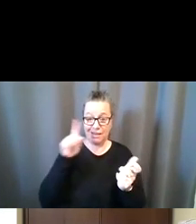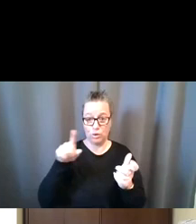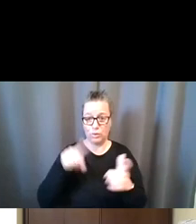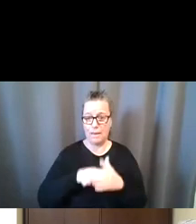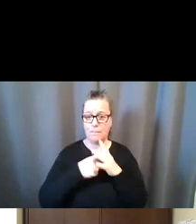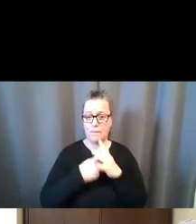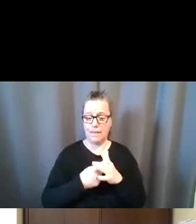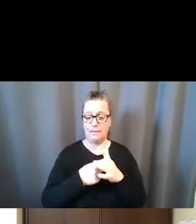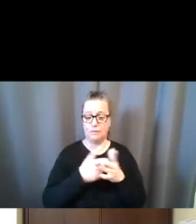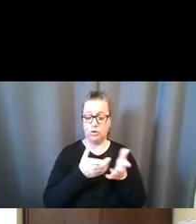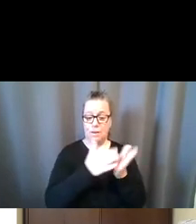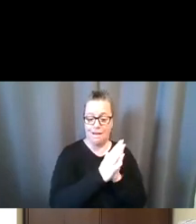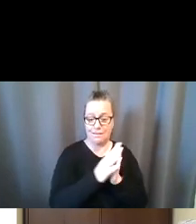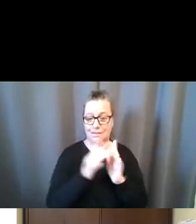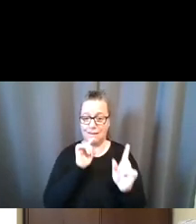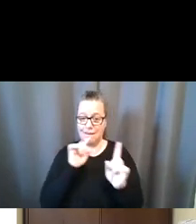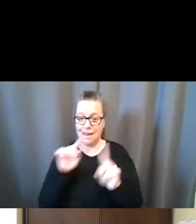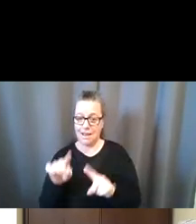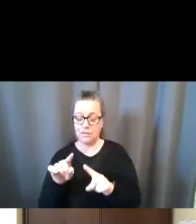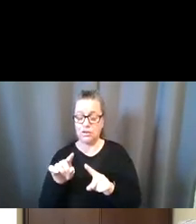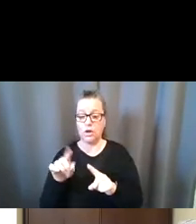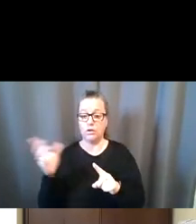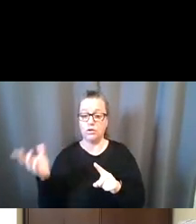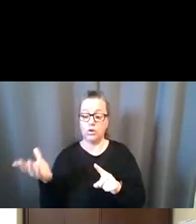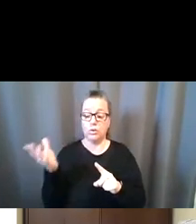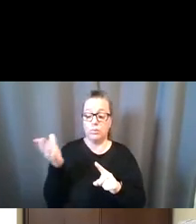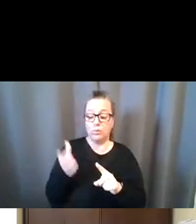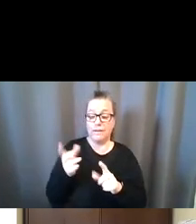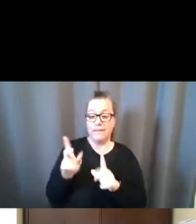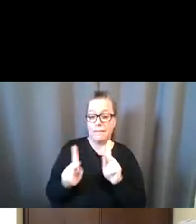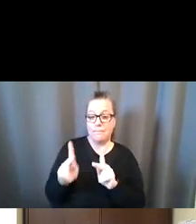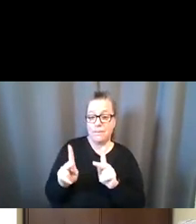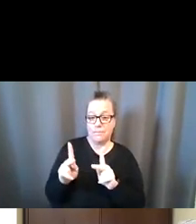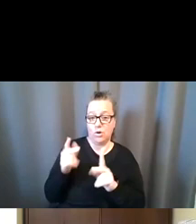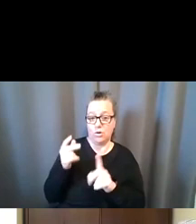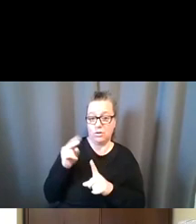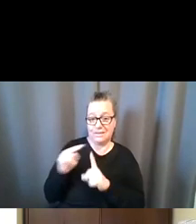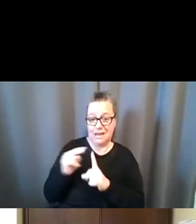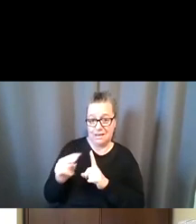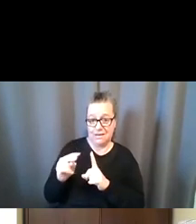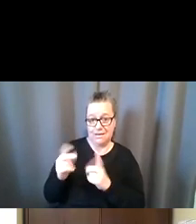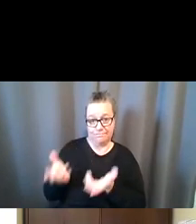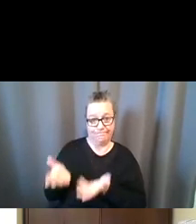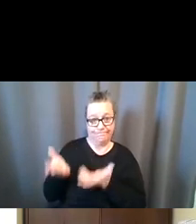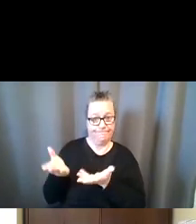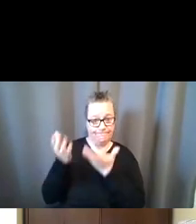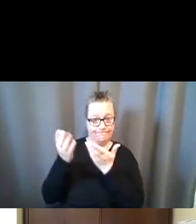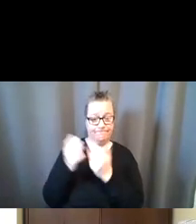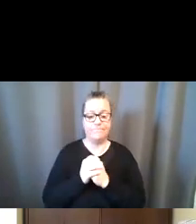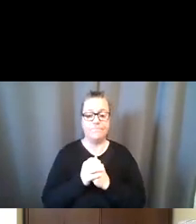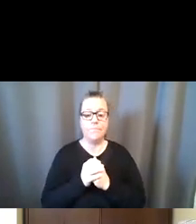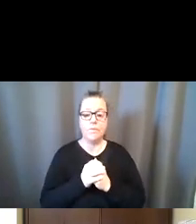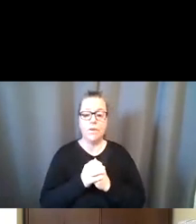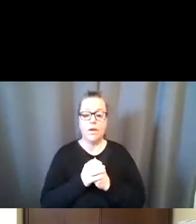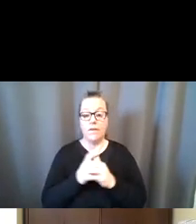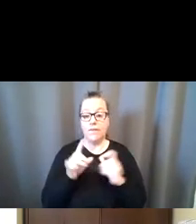asking and answering to bring the people side of change into higher relief on the initiatives you support. Like I mentioned, answers